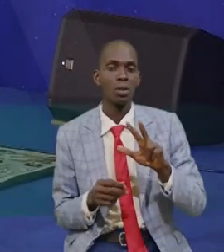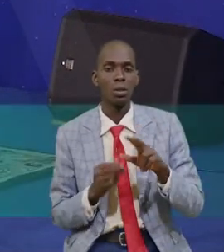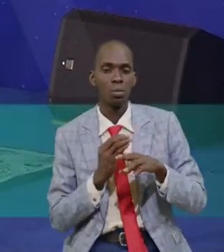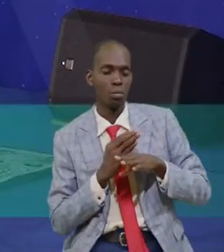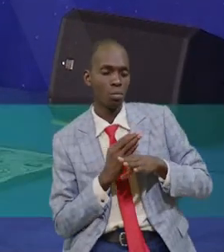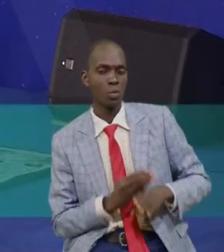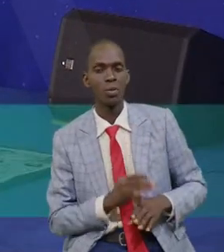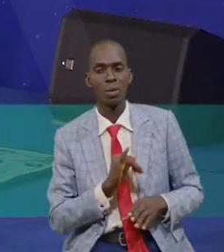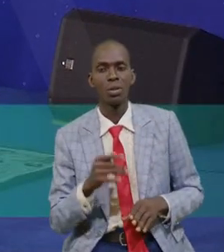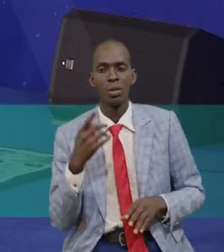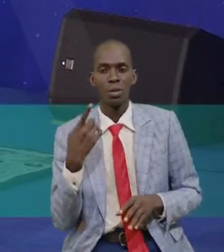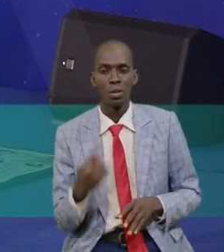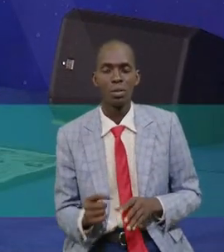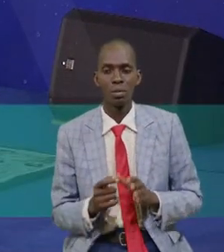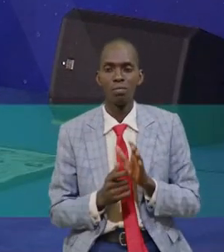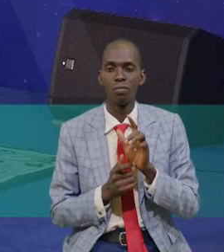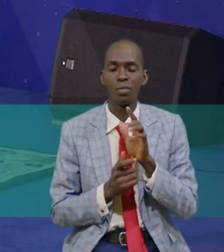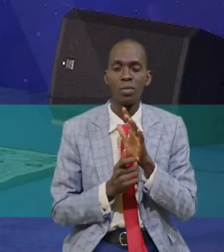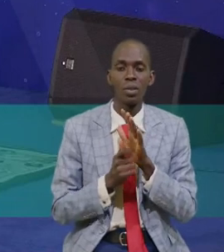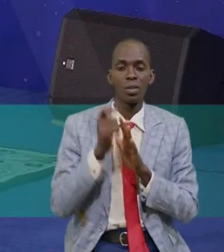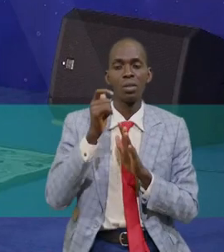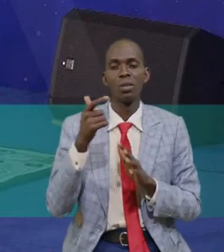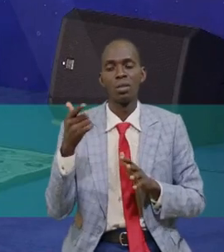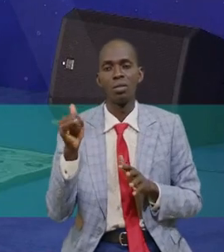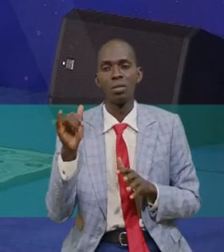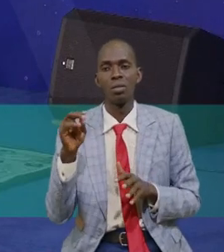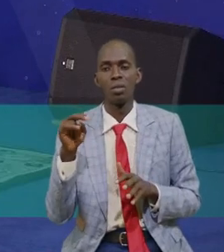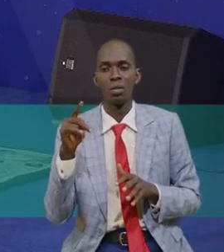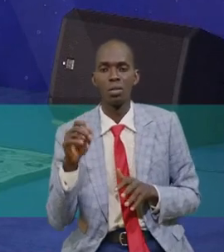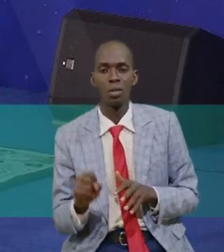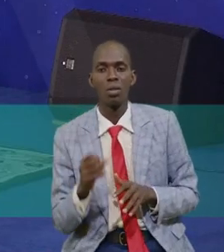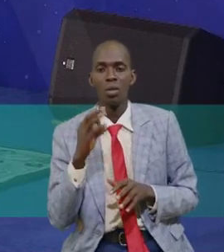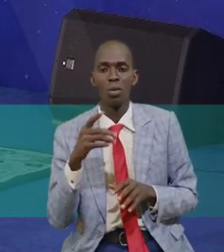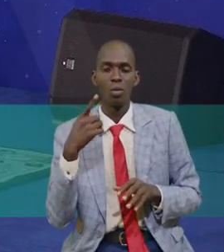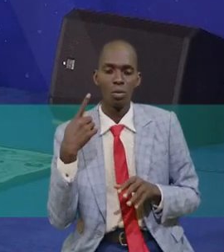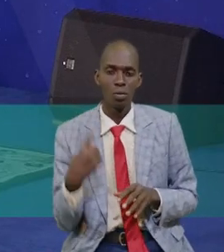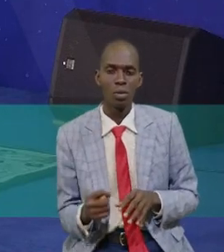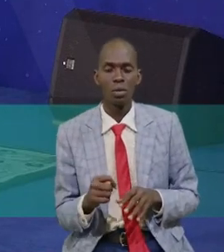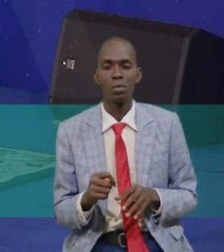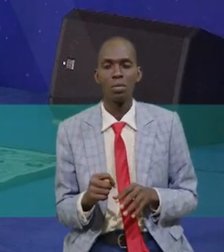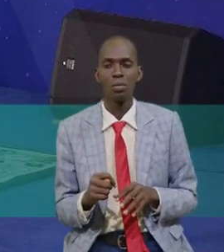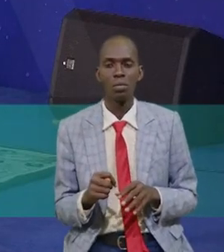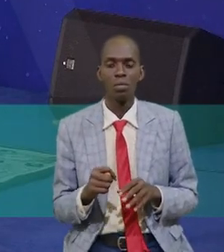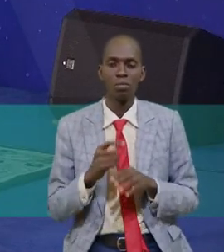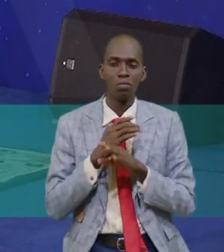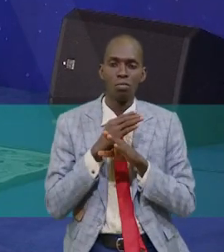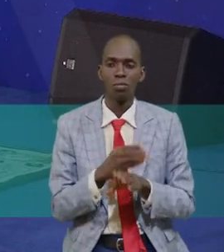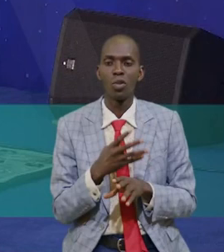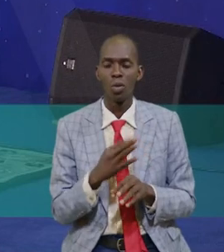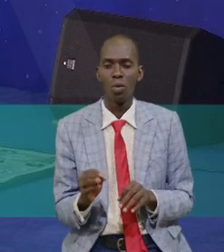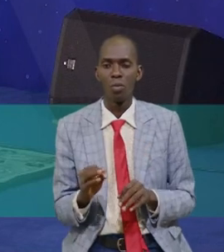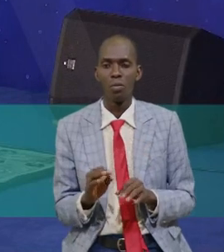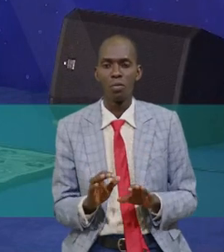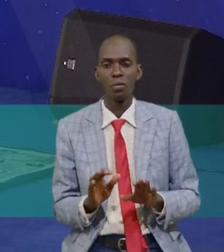giants of the obstacles of faith. Preventing the giants. Yes, there